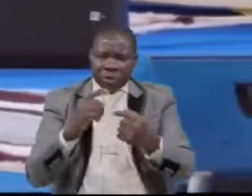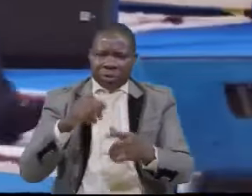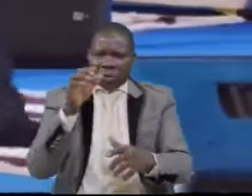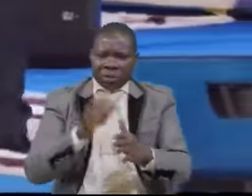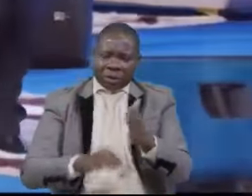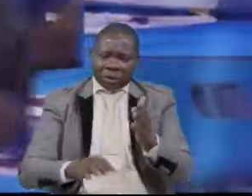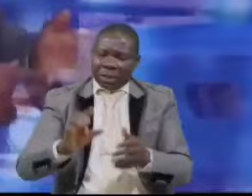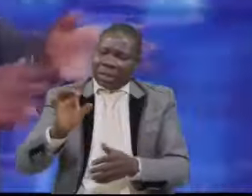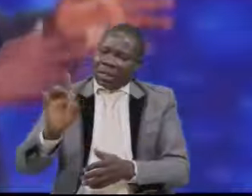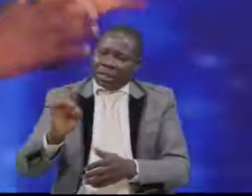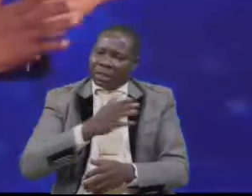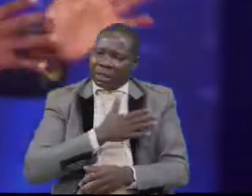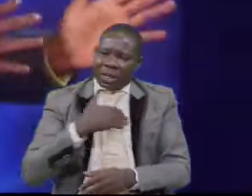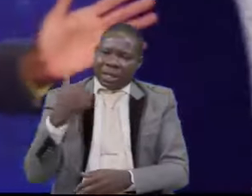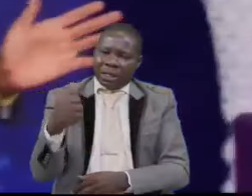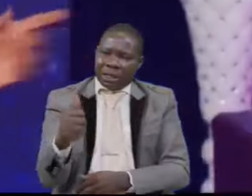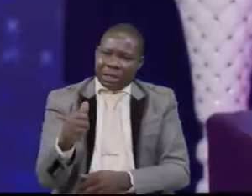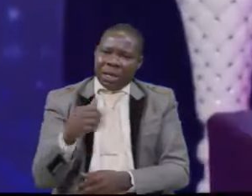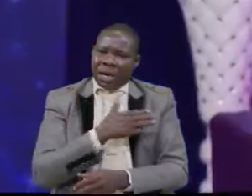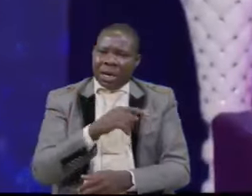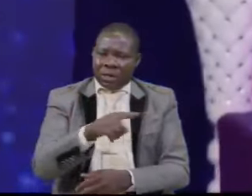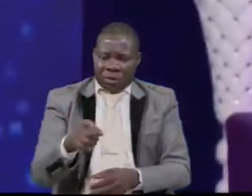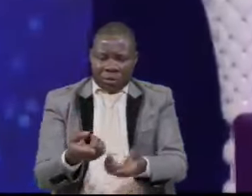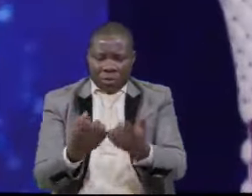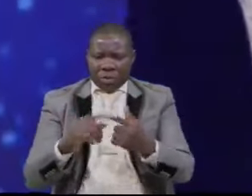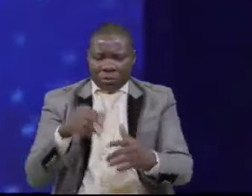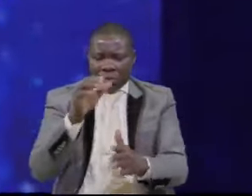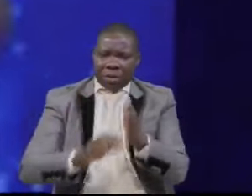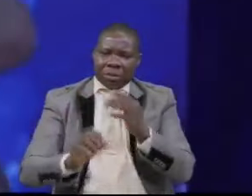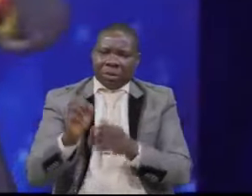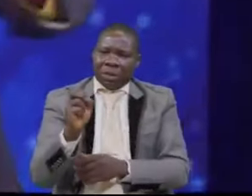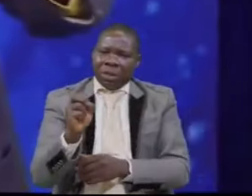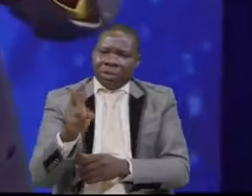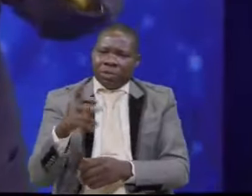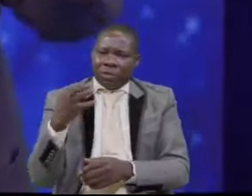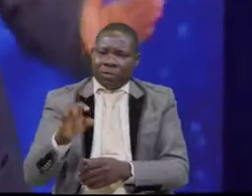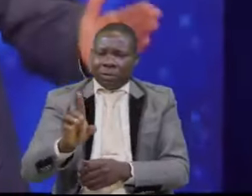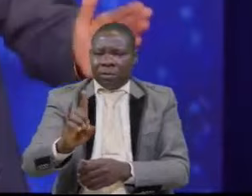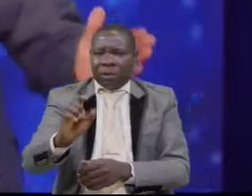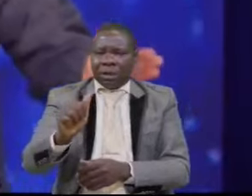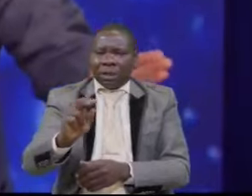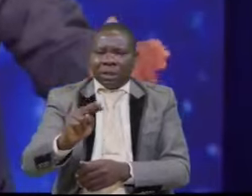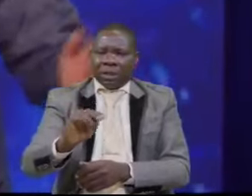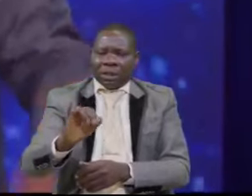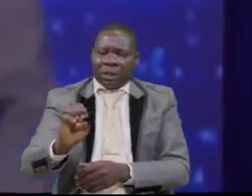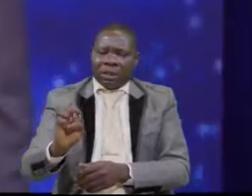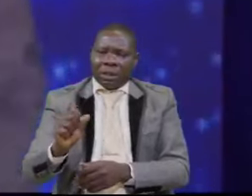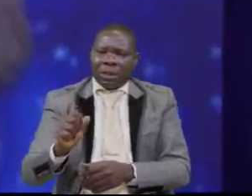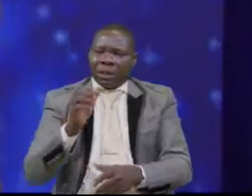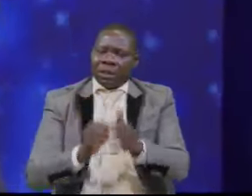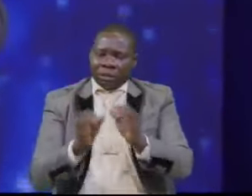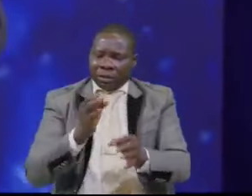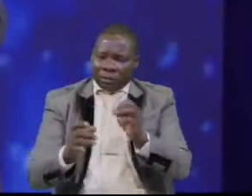chapter 10, and you come to chapter 12, if you compare Daniel by chapter 1